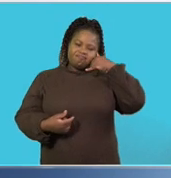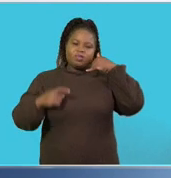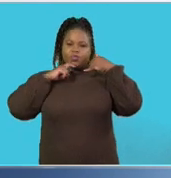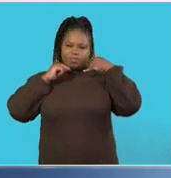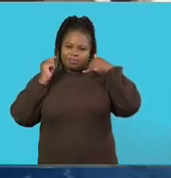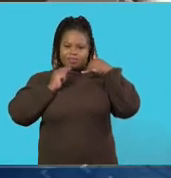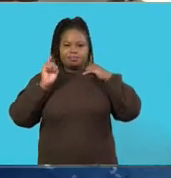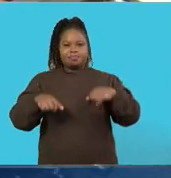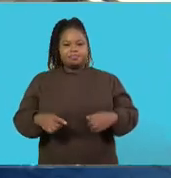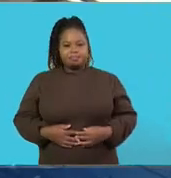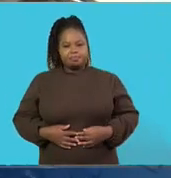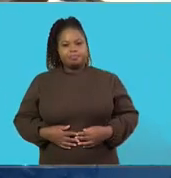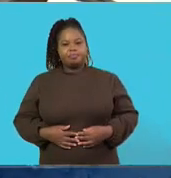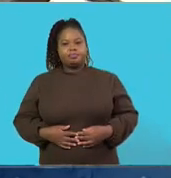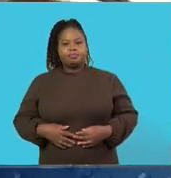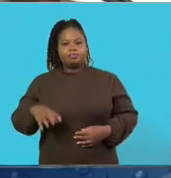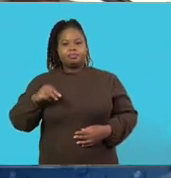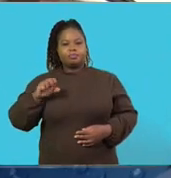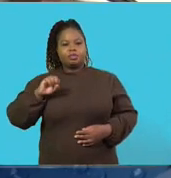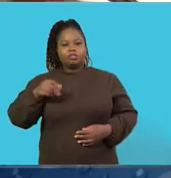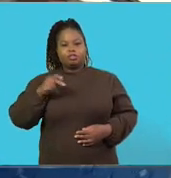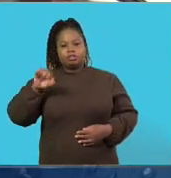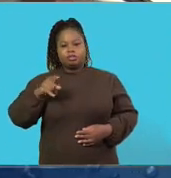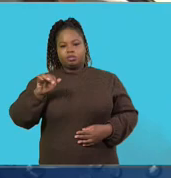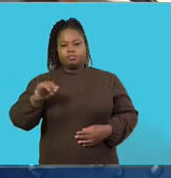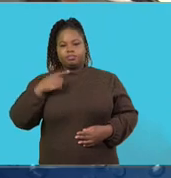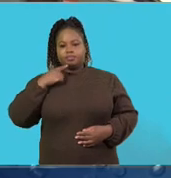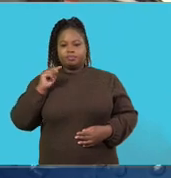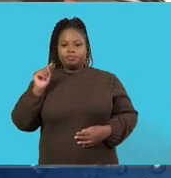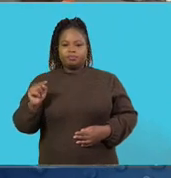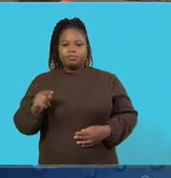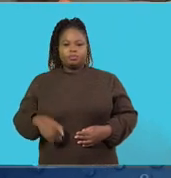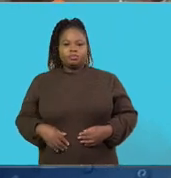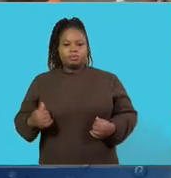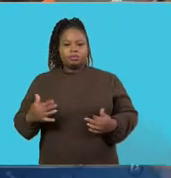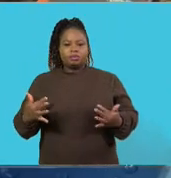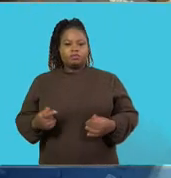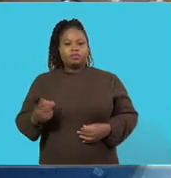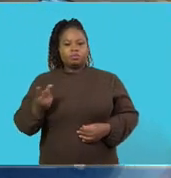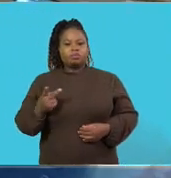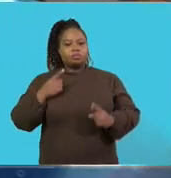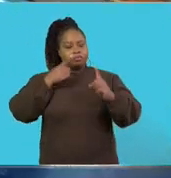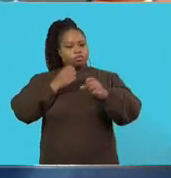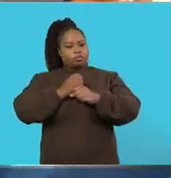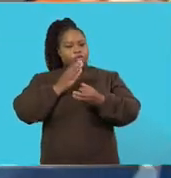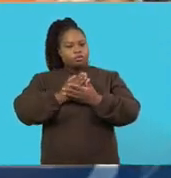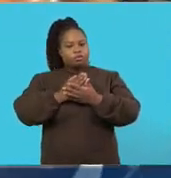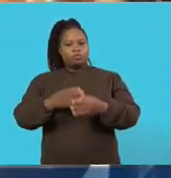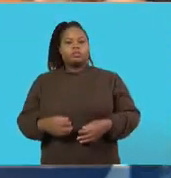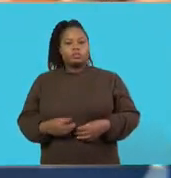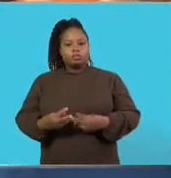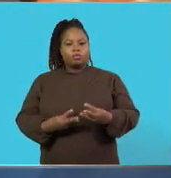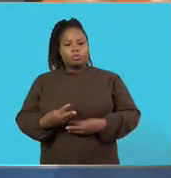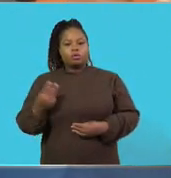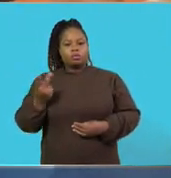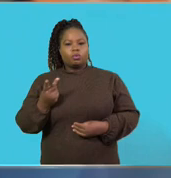to deal with that. Mashishi o bolela ha tshebetso ena e kentswe motjheng molemong wa ho netefatsa tshebetso le tshehetso